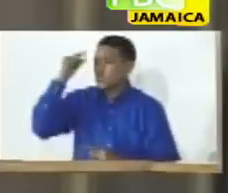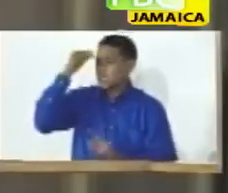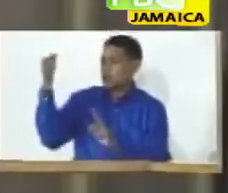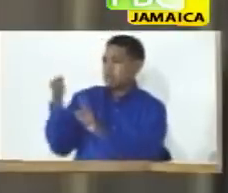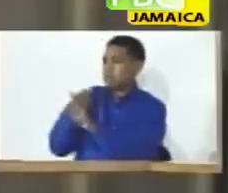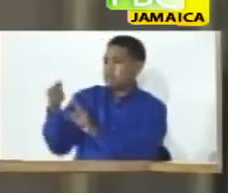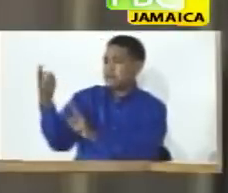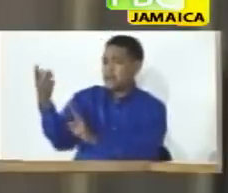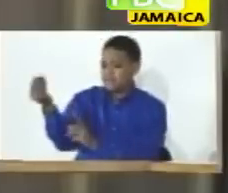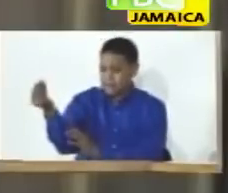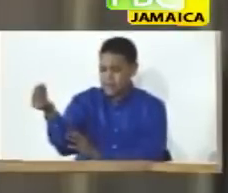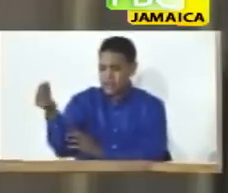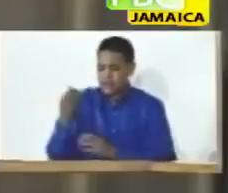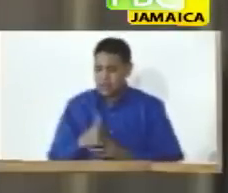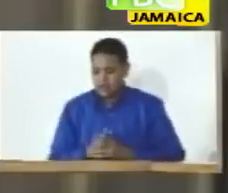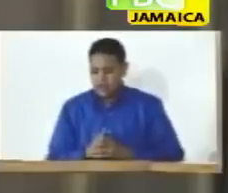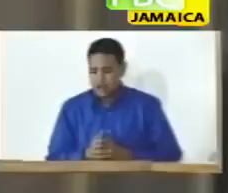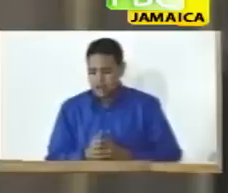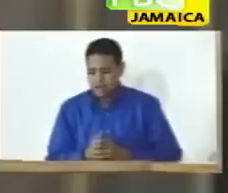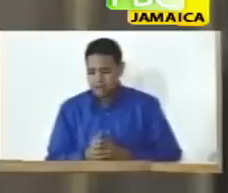violence